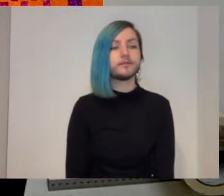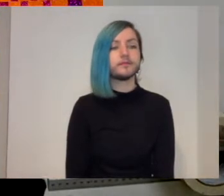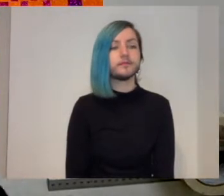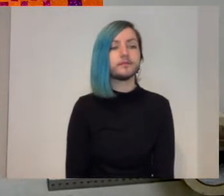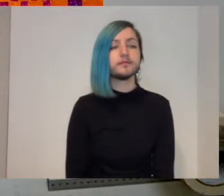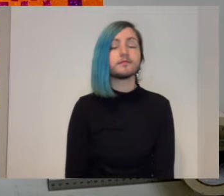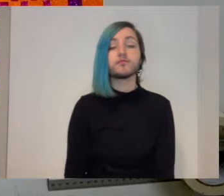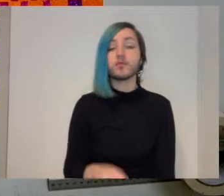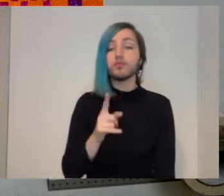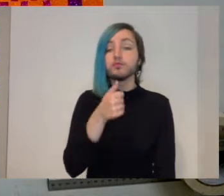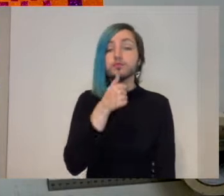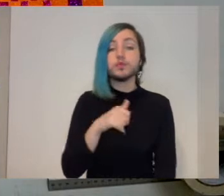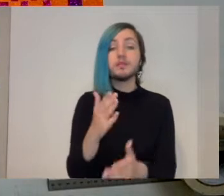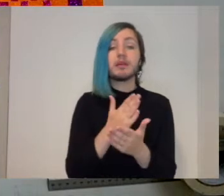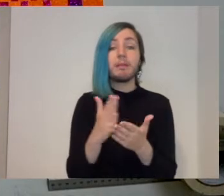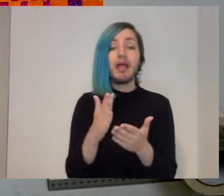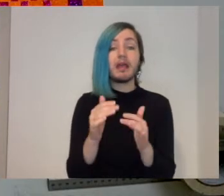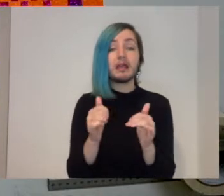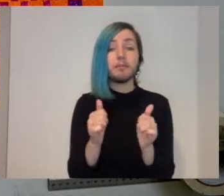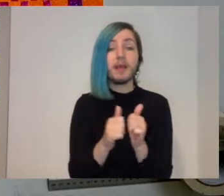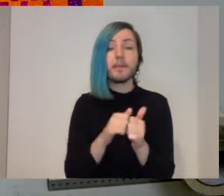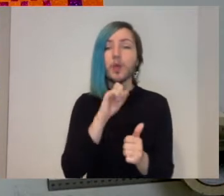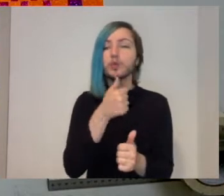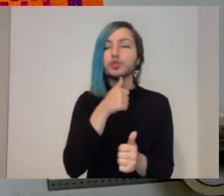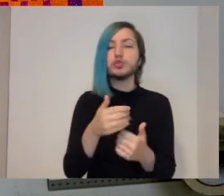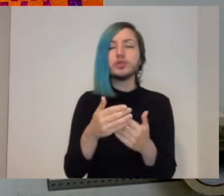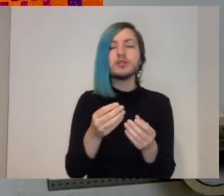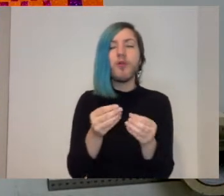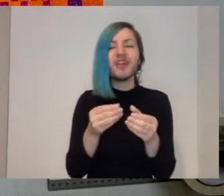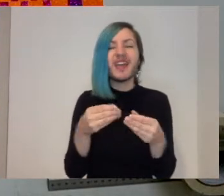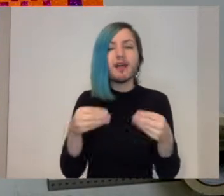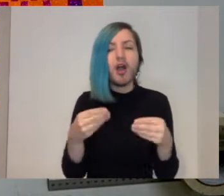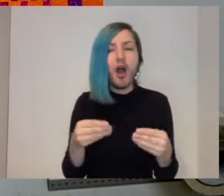If you're doing this with plain papers, I would use like a heavier card.